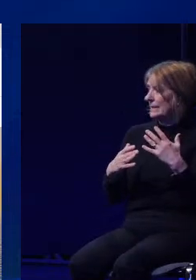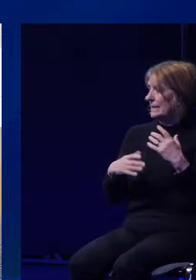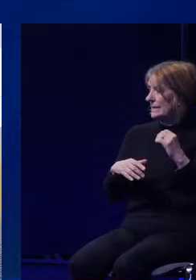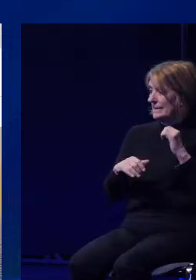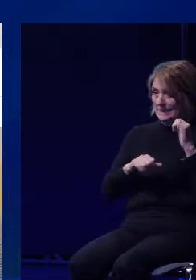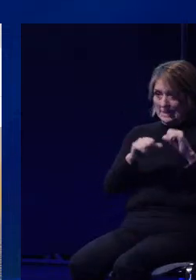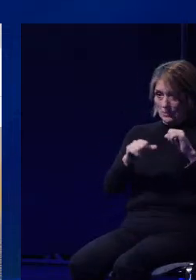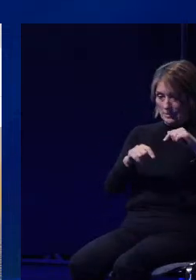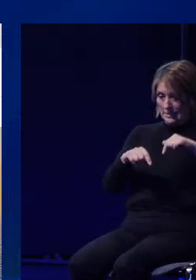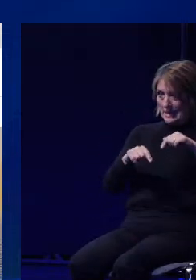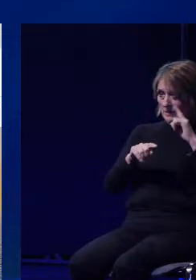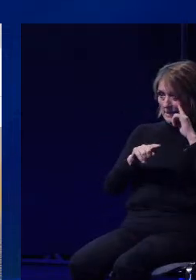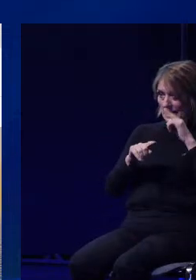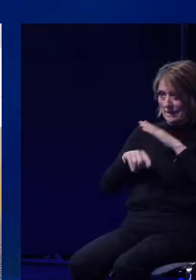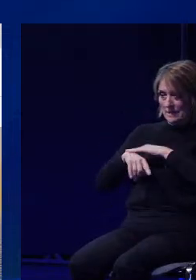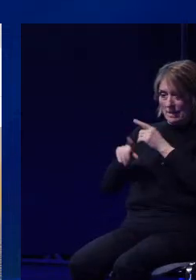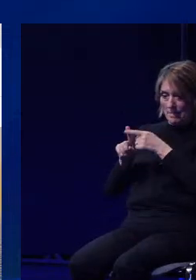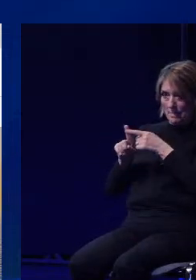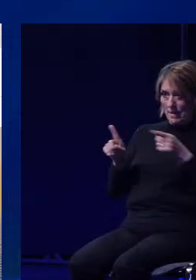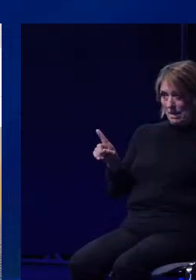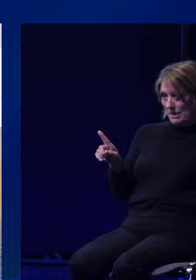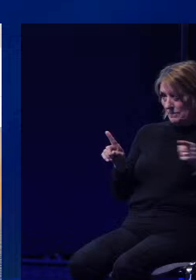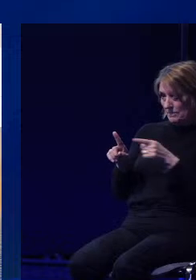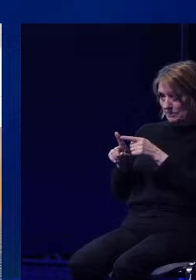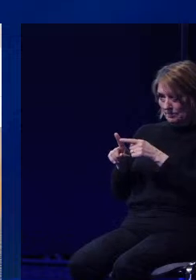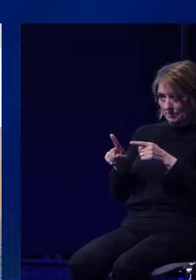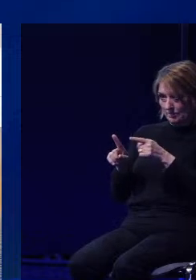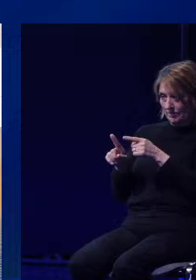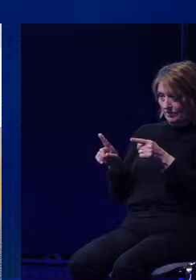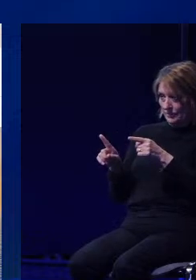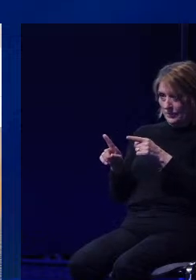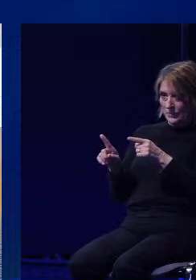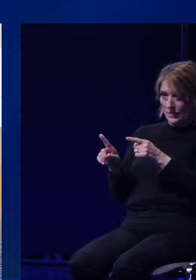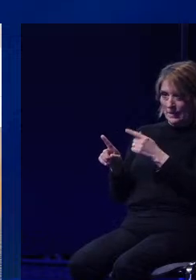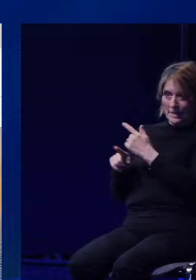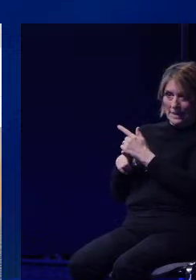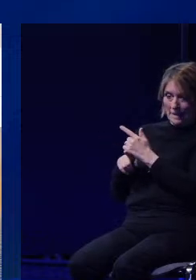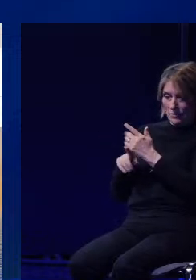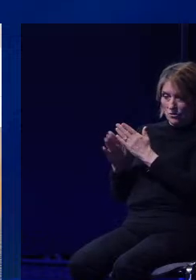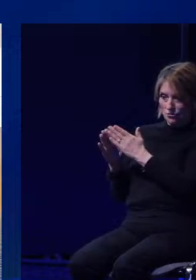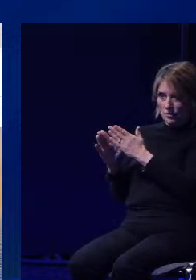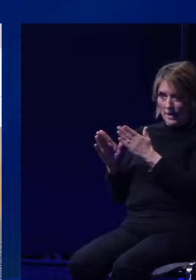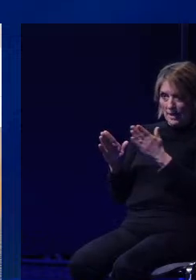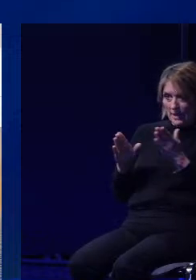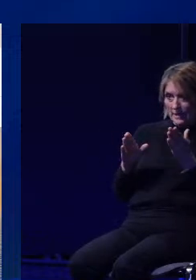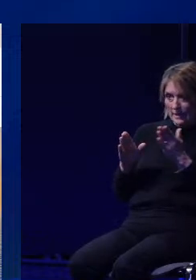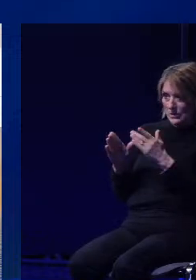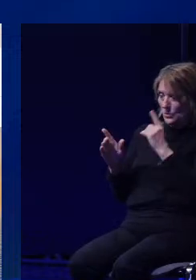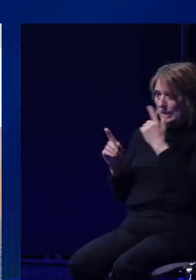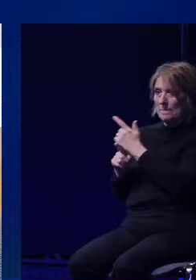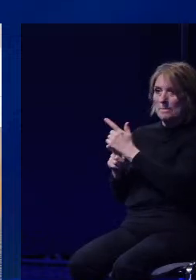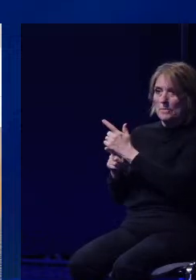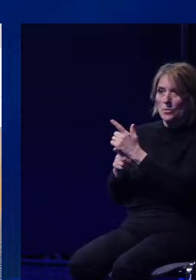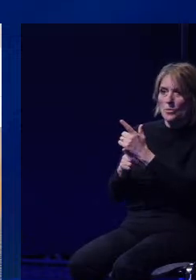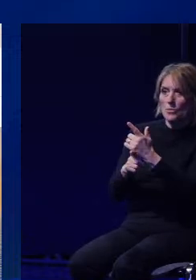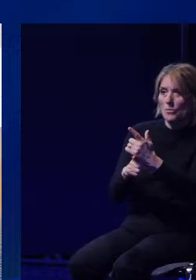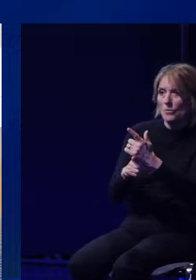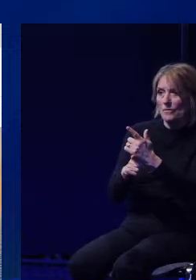down here in the timeline. There's a camera track down here. Now you can move the cuts back and